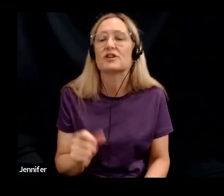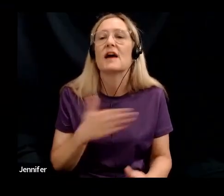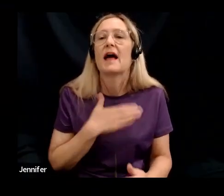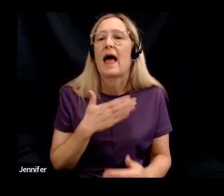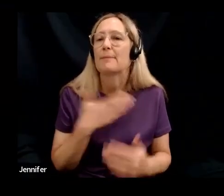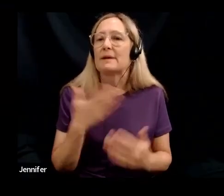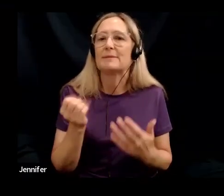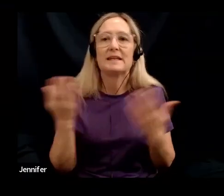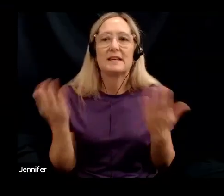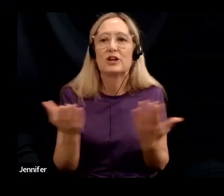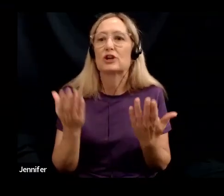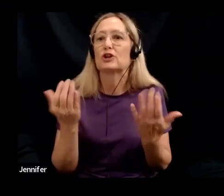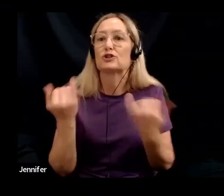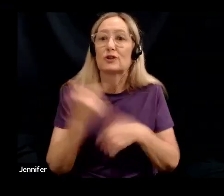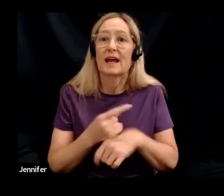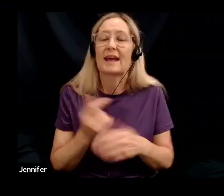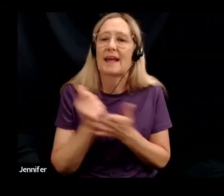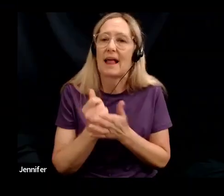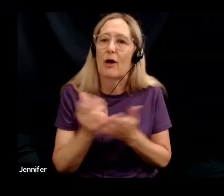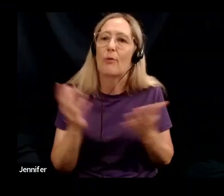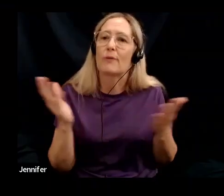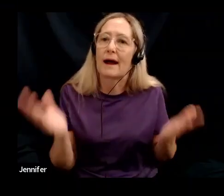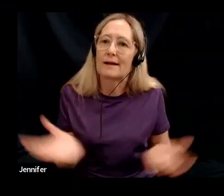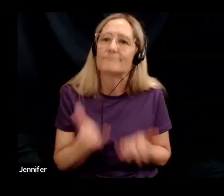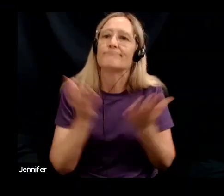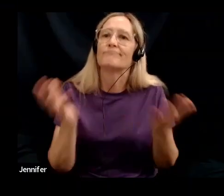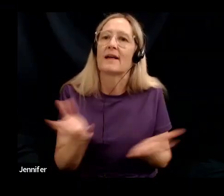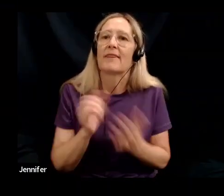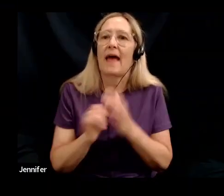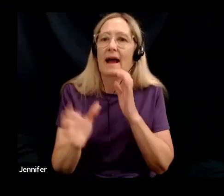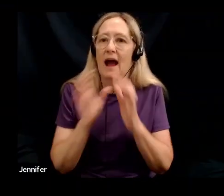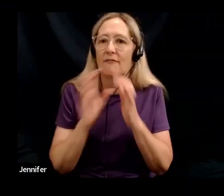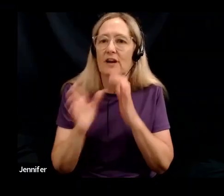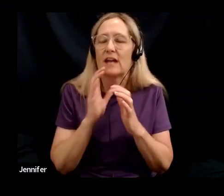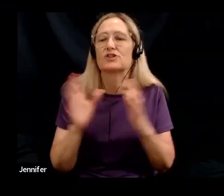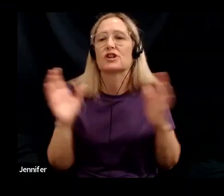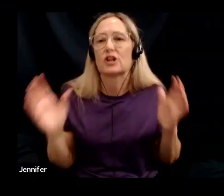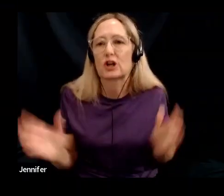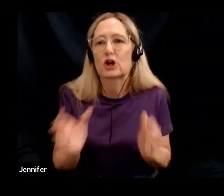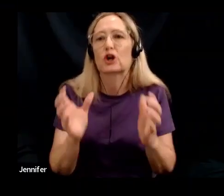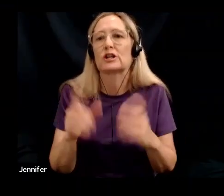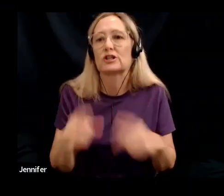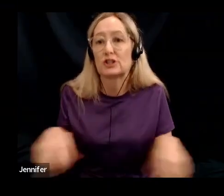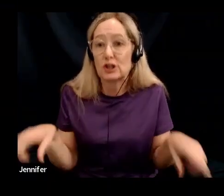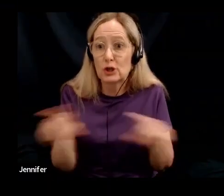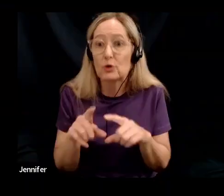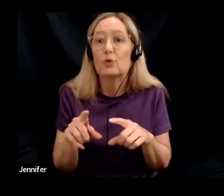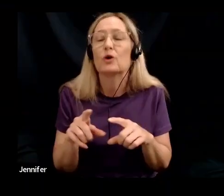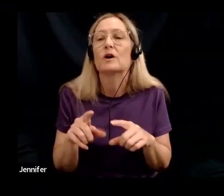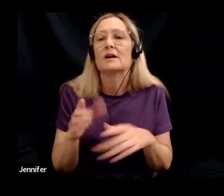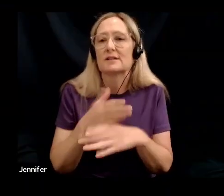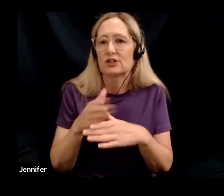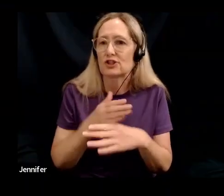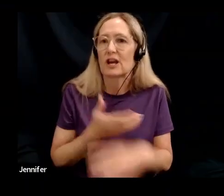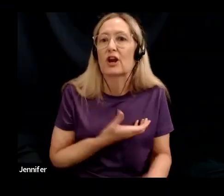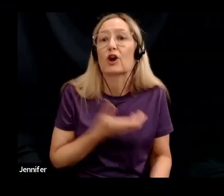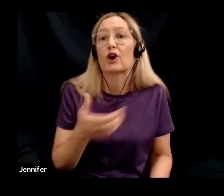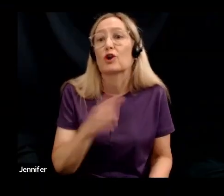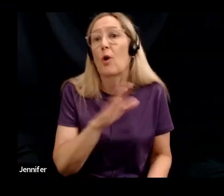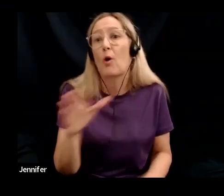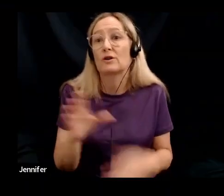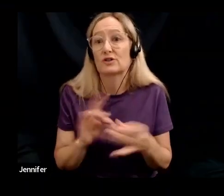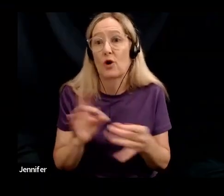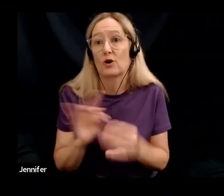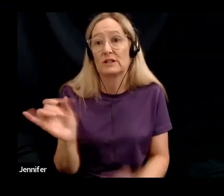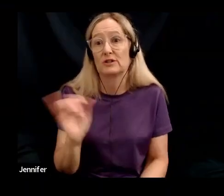here today to help facilitate that conversation and encourage all of you to share as well. For